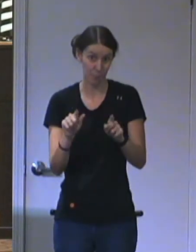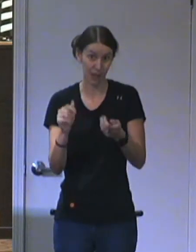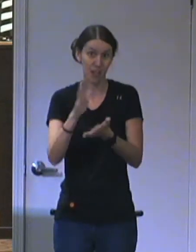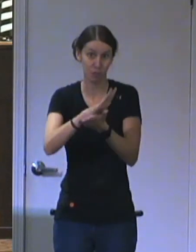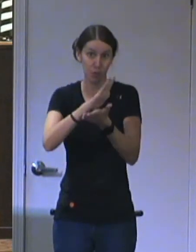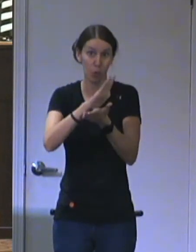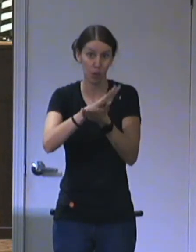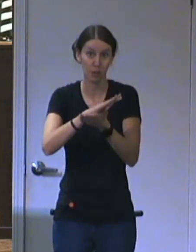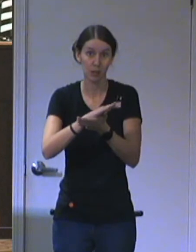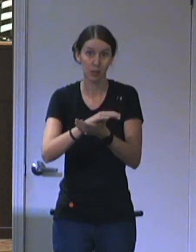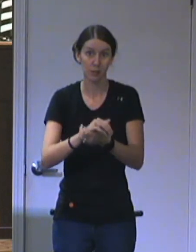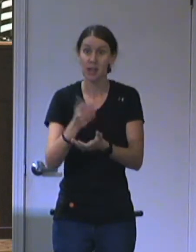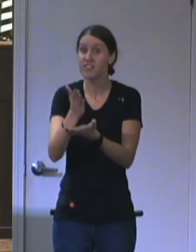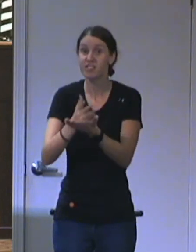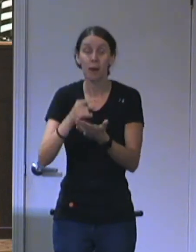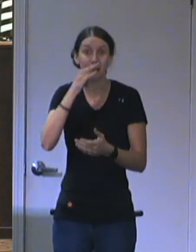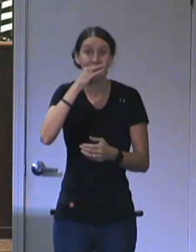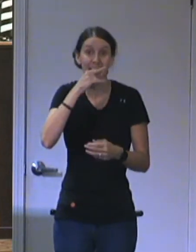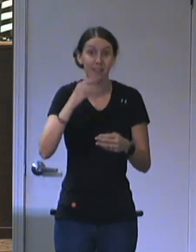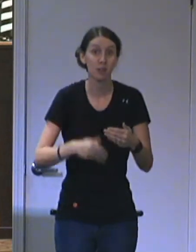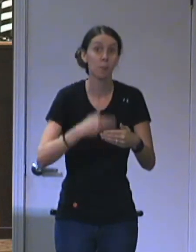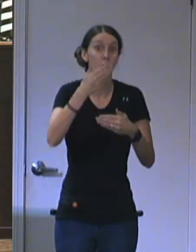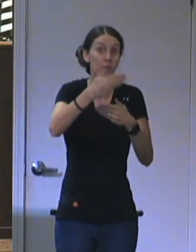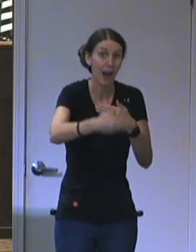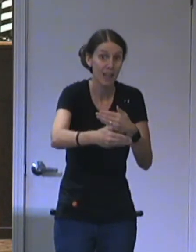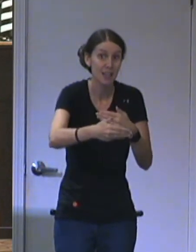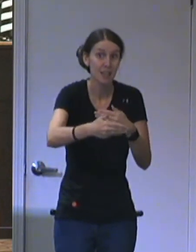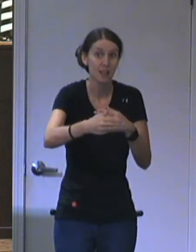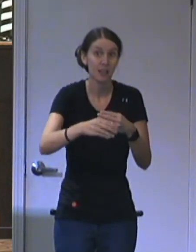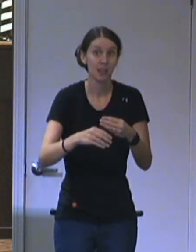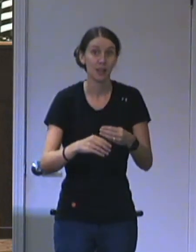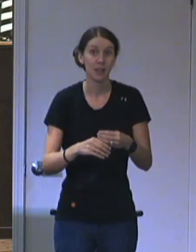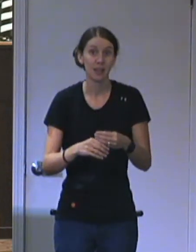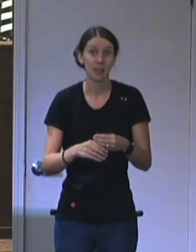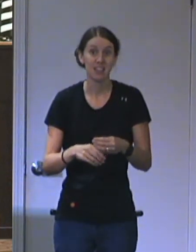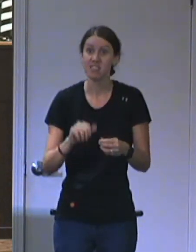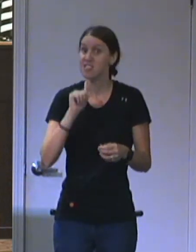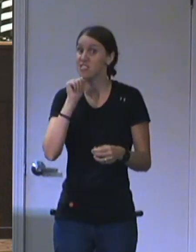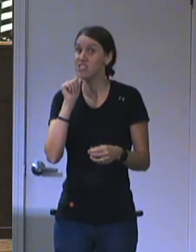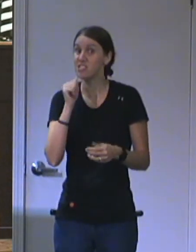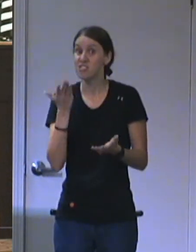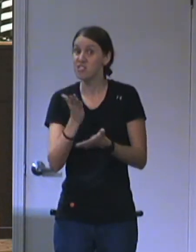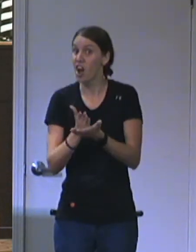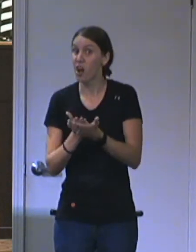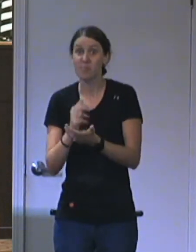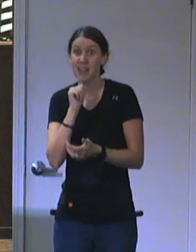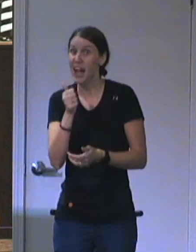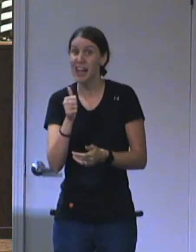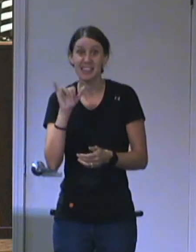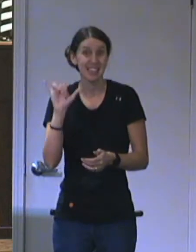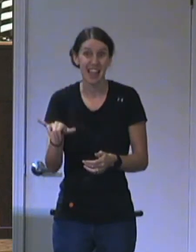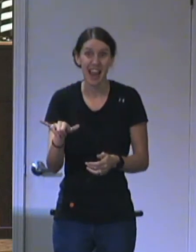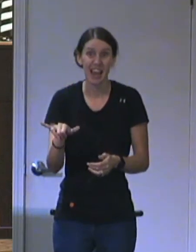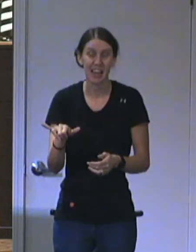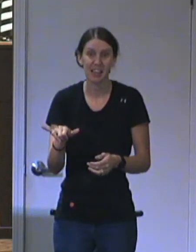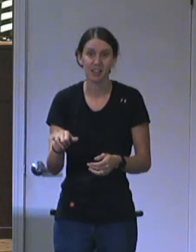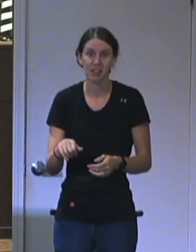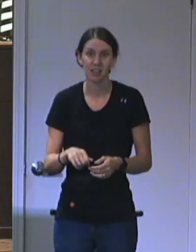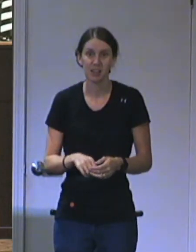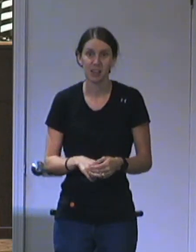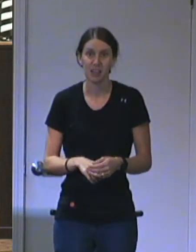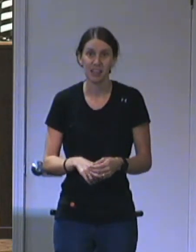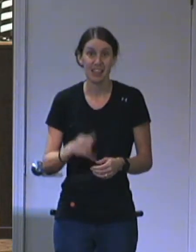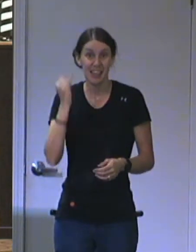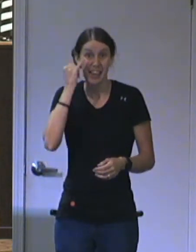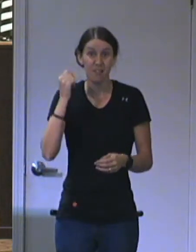We'll pass people whether they get it or not. But the next year, they're worse off than they were the year before. And the next year, they're worse off until they just give up.